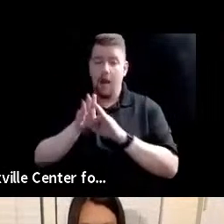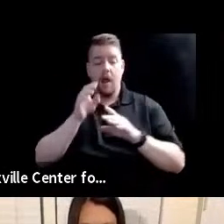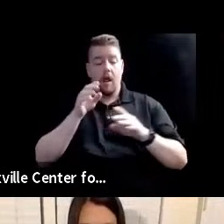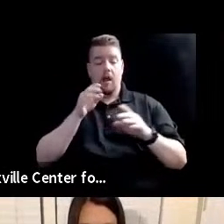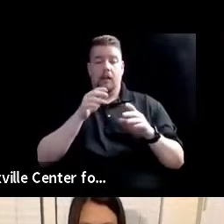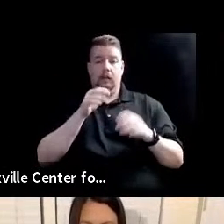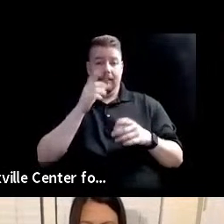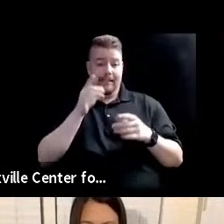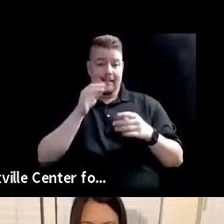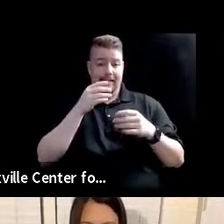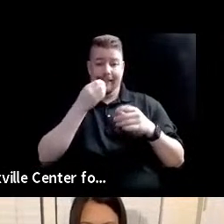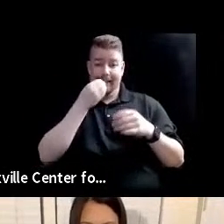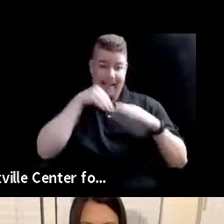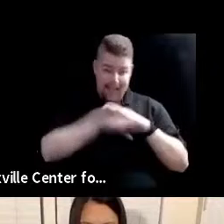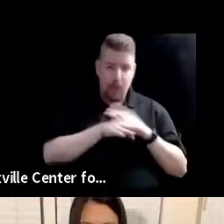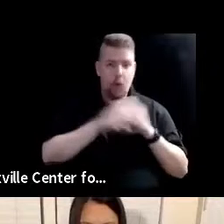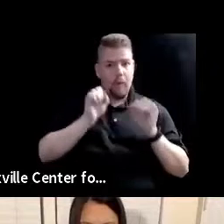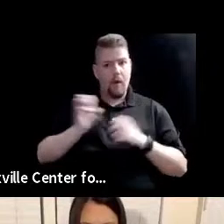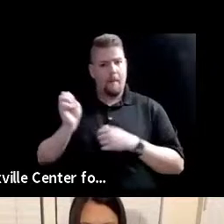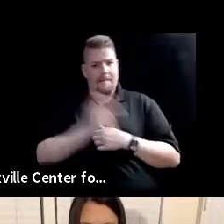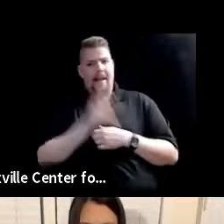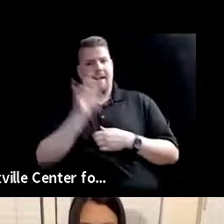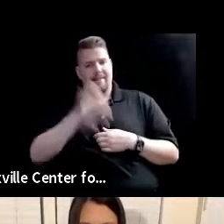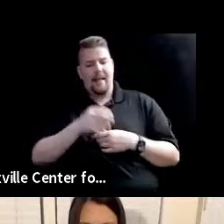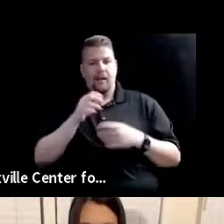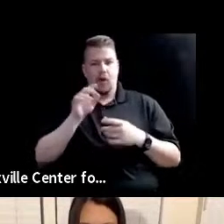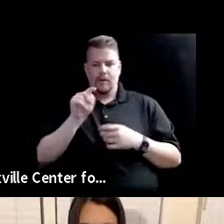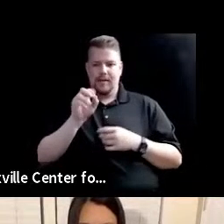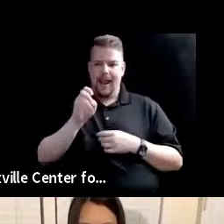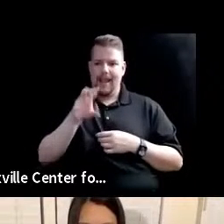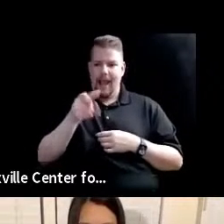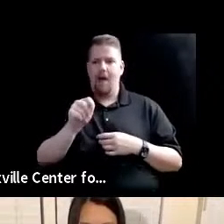can go back with that, was ordering out.